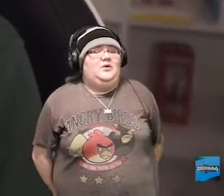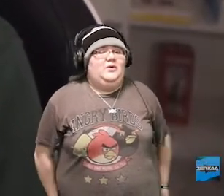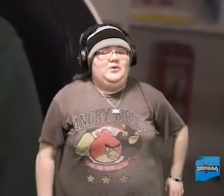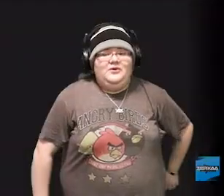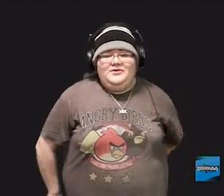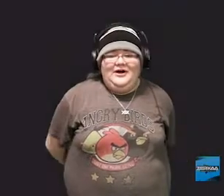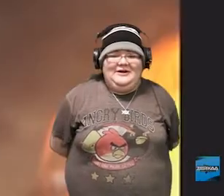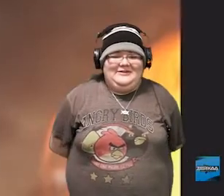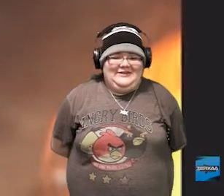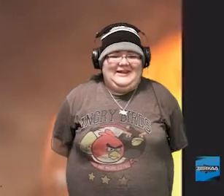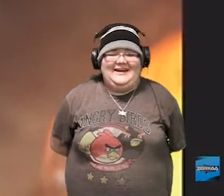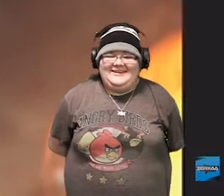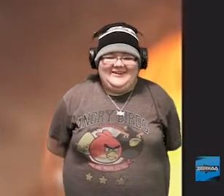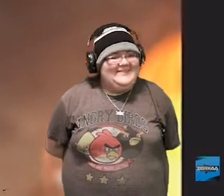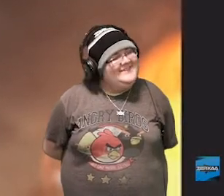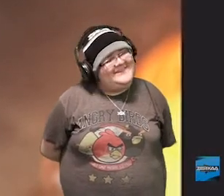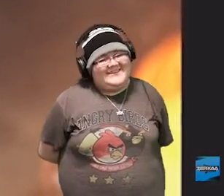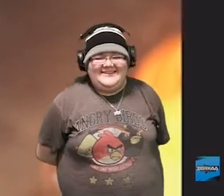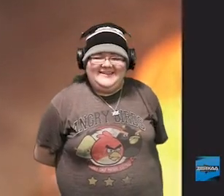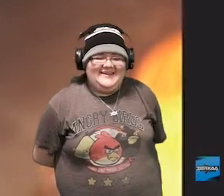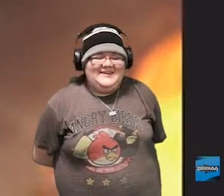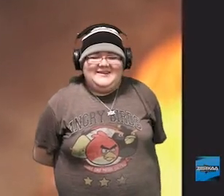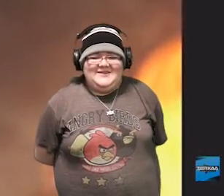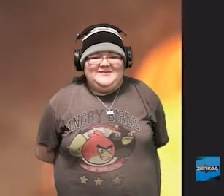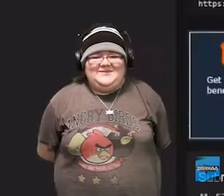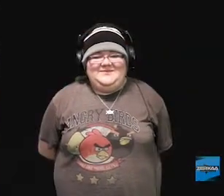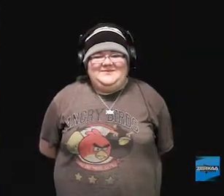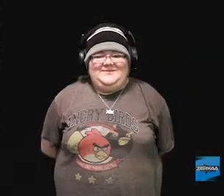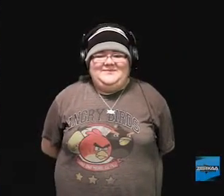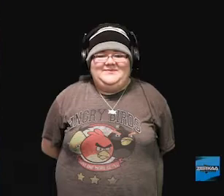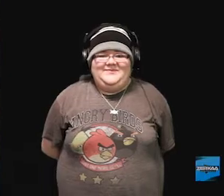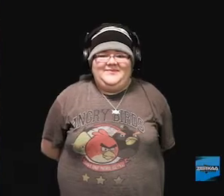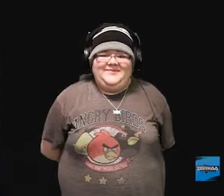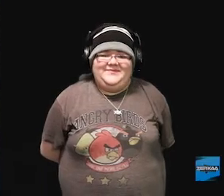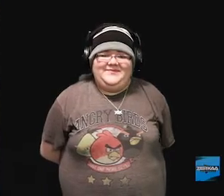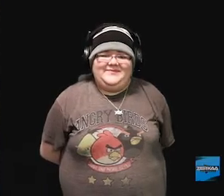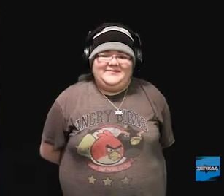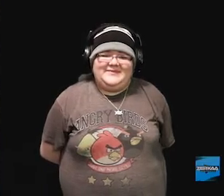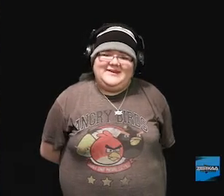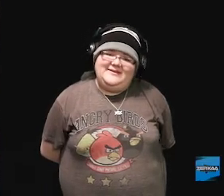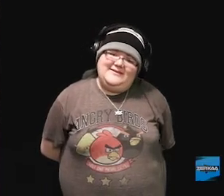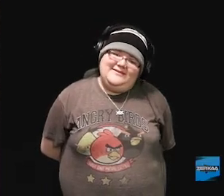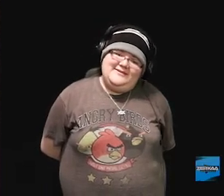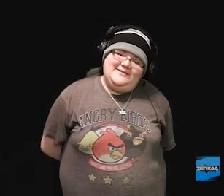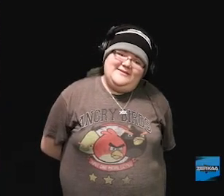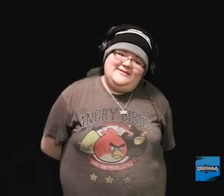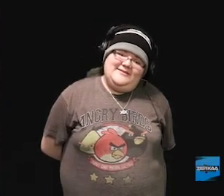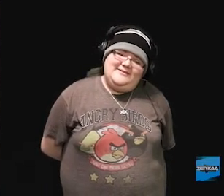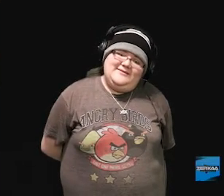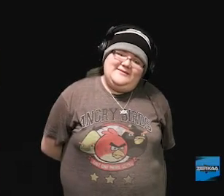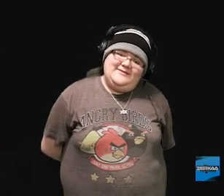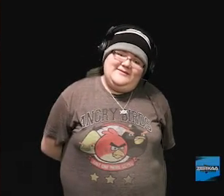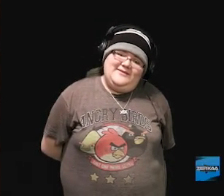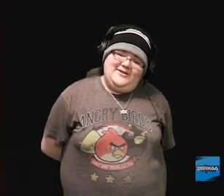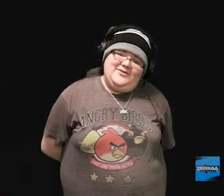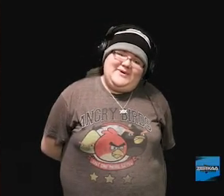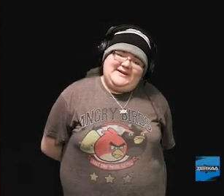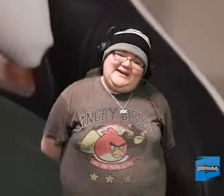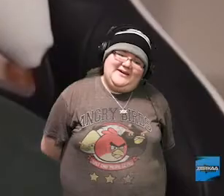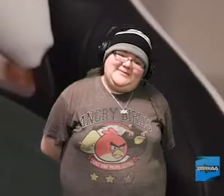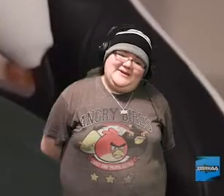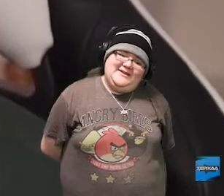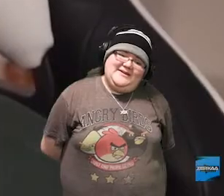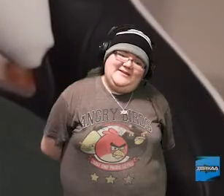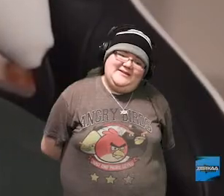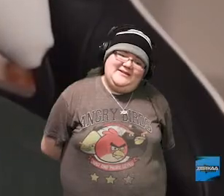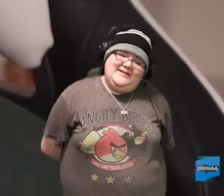getting better and better. Oh, yes, no, now. Look, Zerkaa Thursdays made by me. This is made by a guy called Crispy Graphics. I actually tweeted this out because I saw it on the Reddit like, the oh, other day. Oh, my